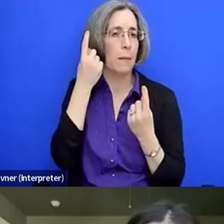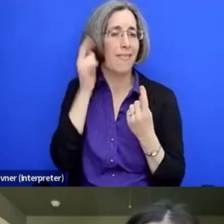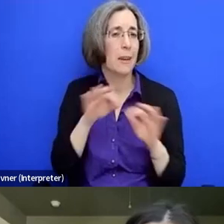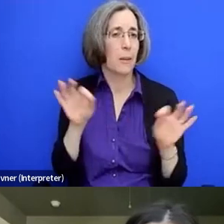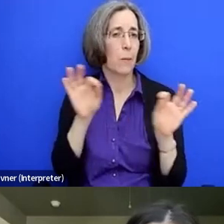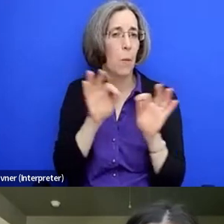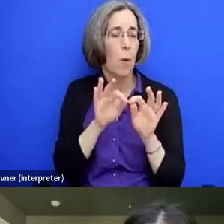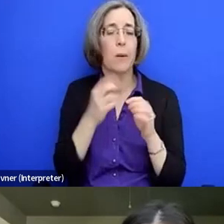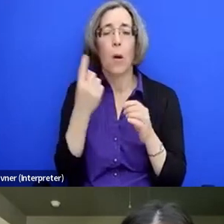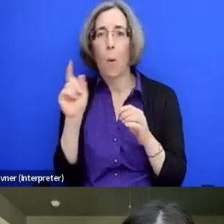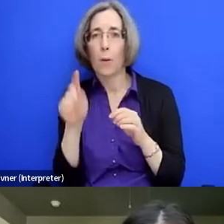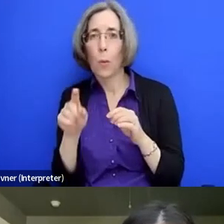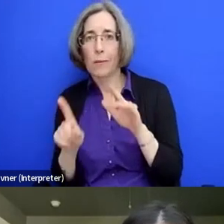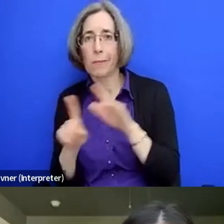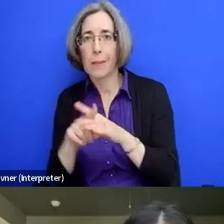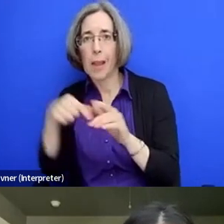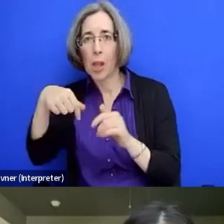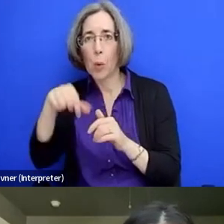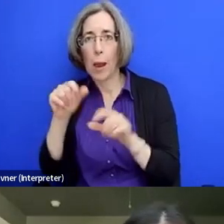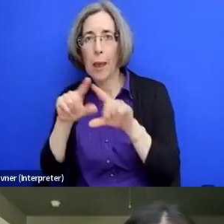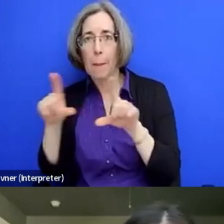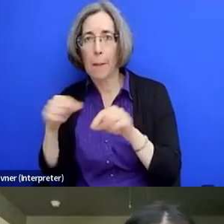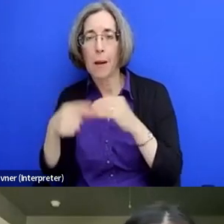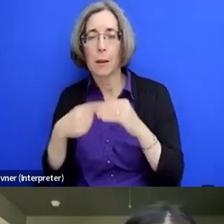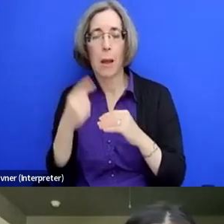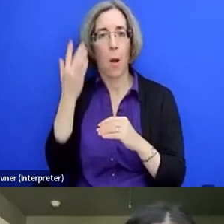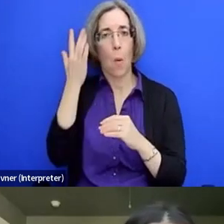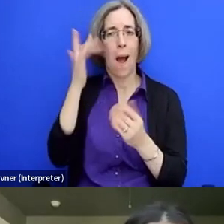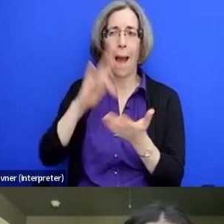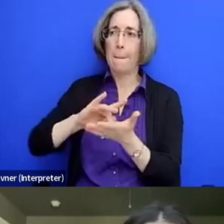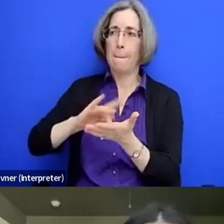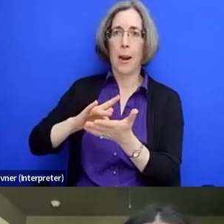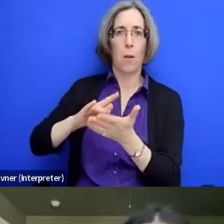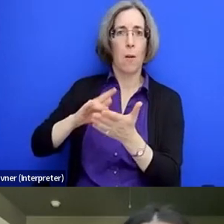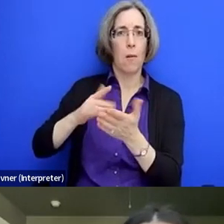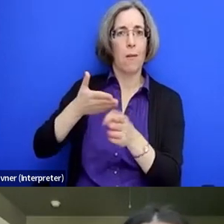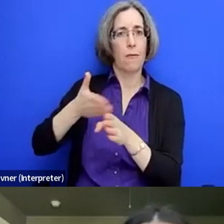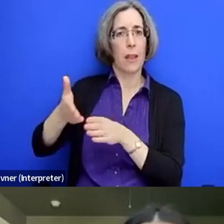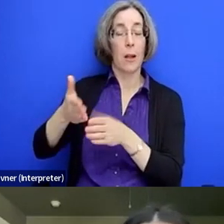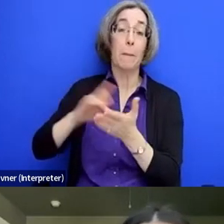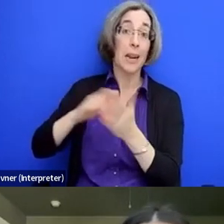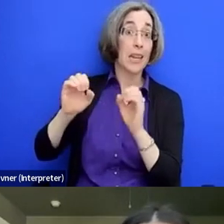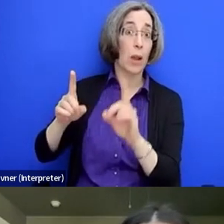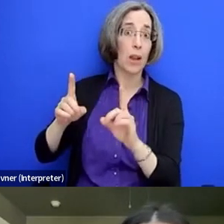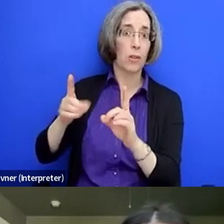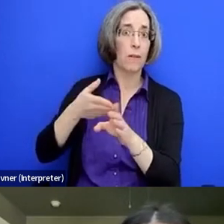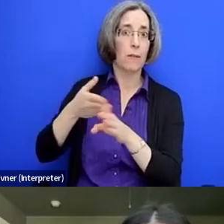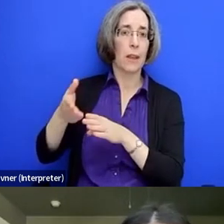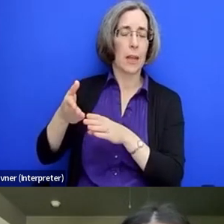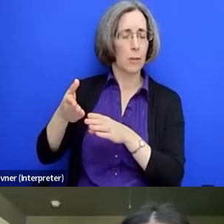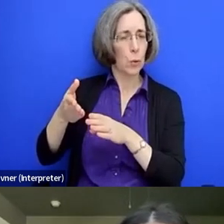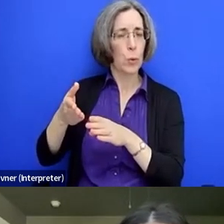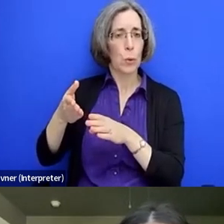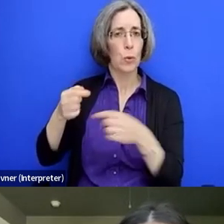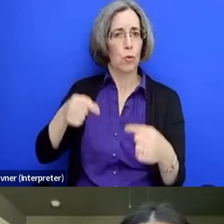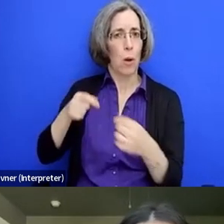in the Q&A was about sort of why does the sort of medical community or medical education in particular often sort of wrestle with some of these issues. And I